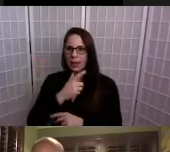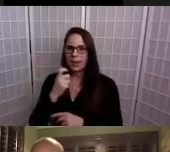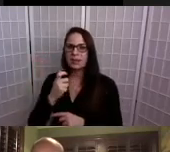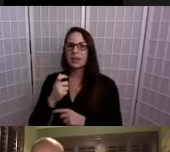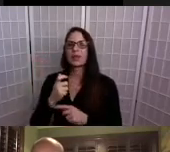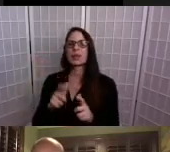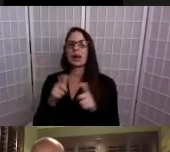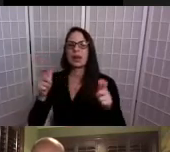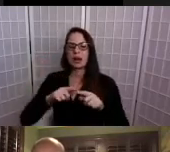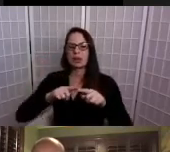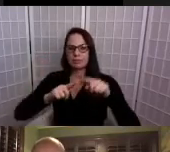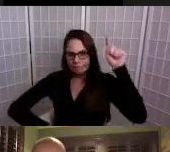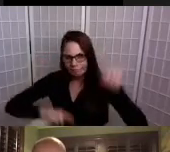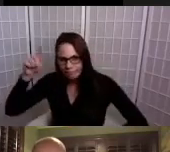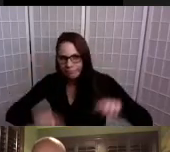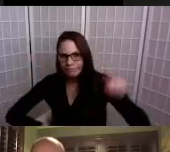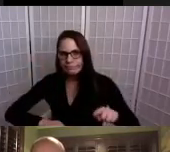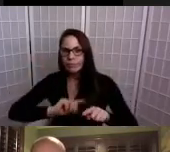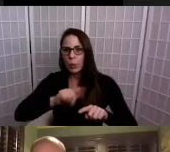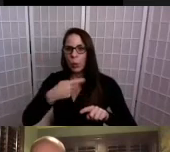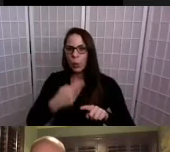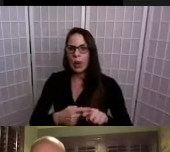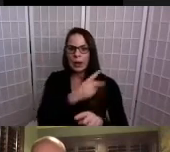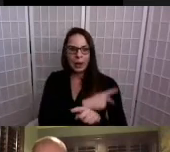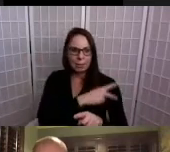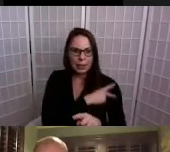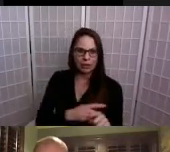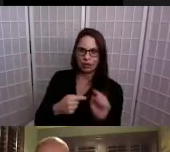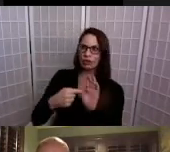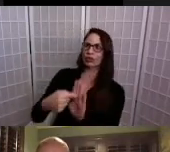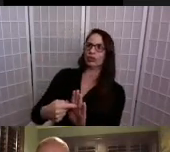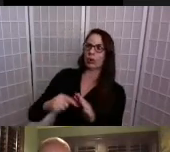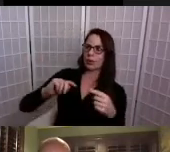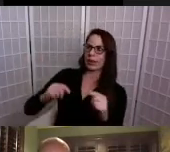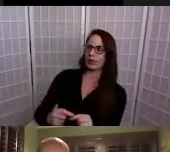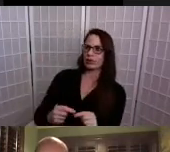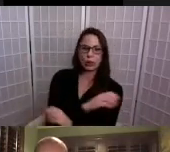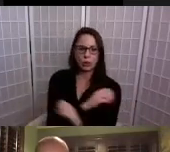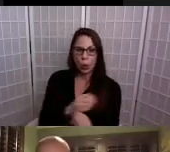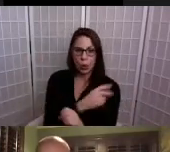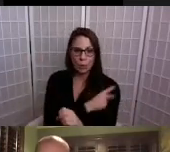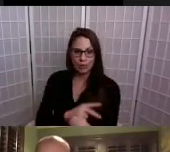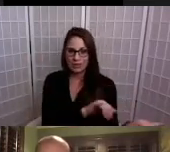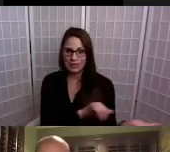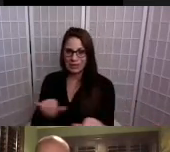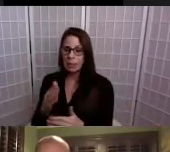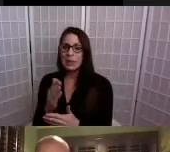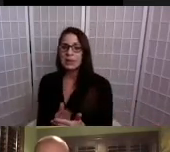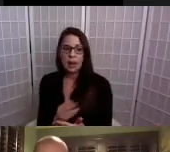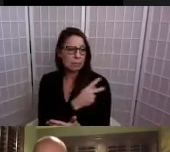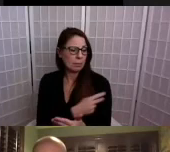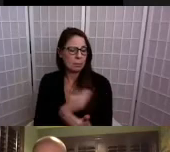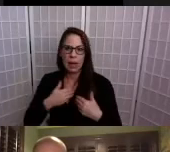of disease in which patients present. No patient's the same. Somebody might have a huge tear of their tendon